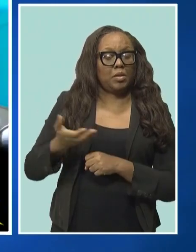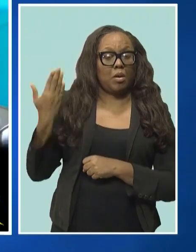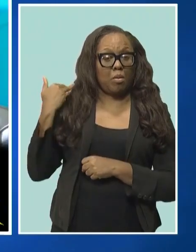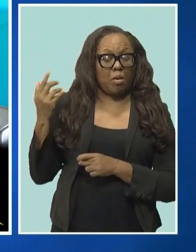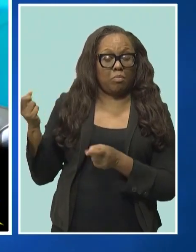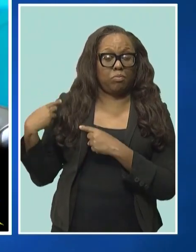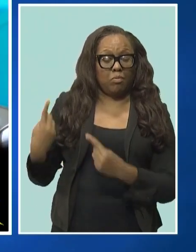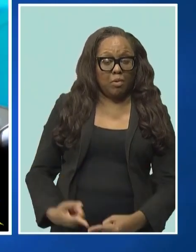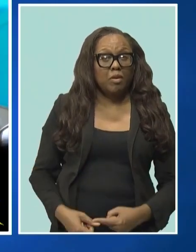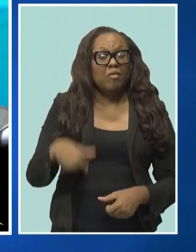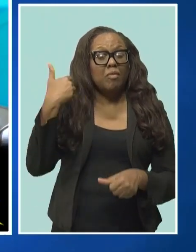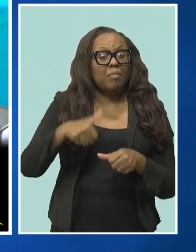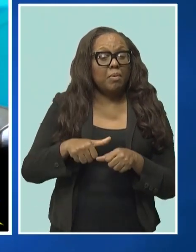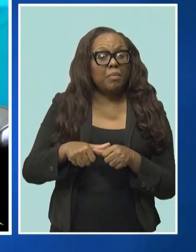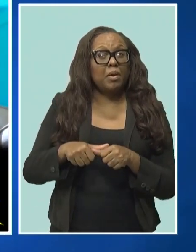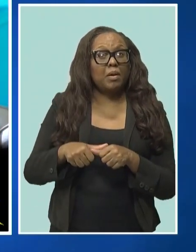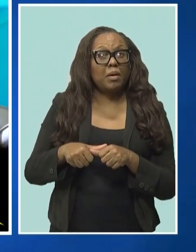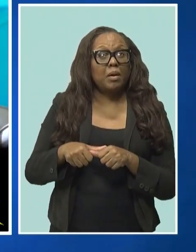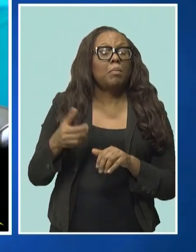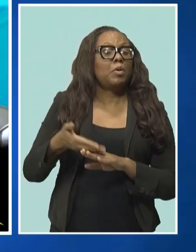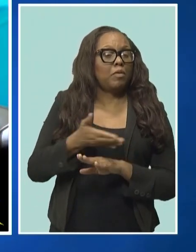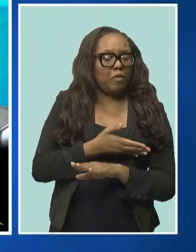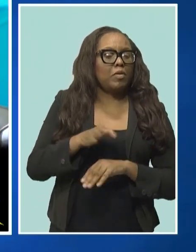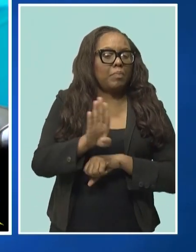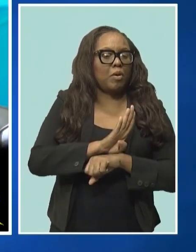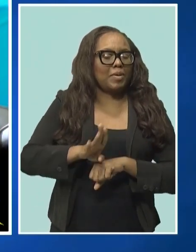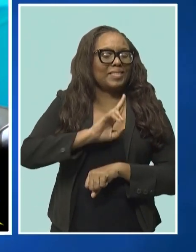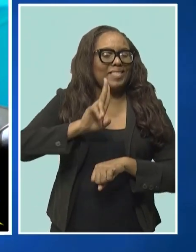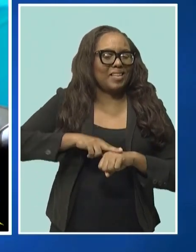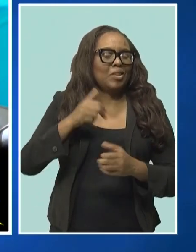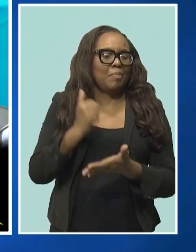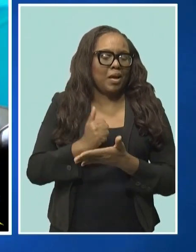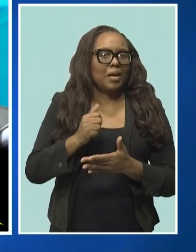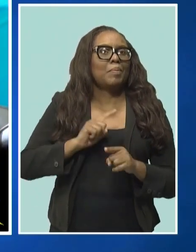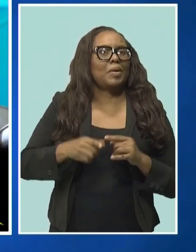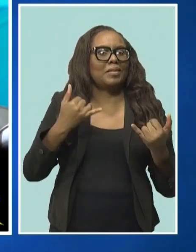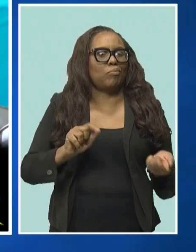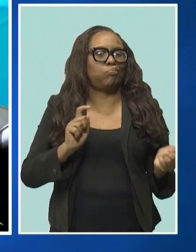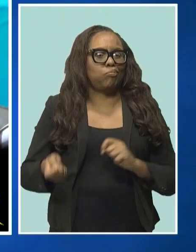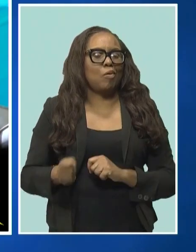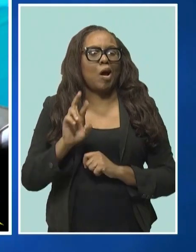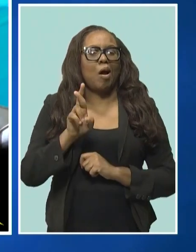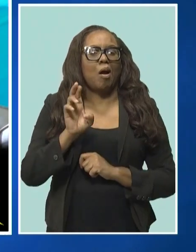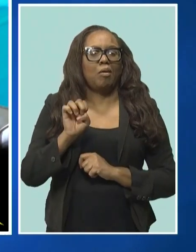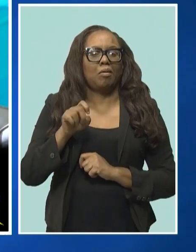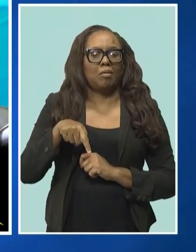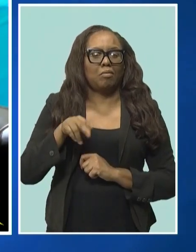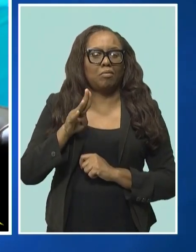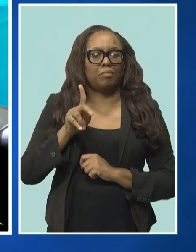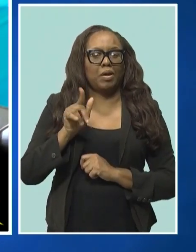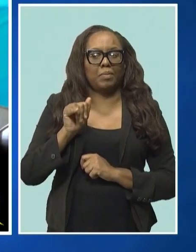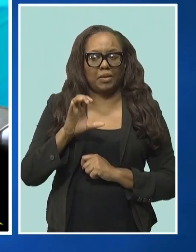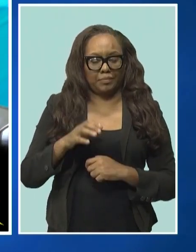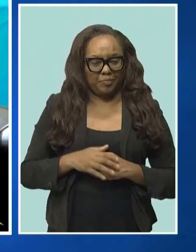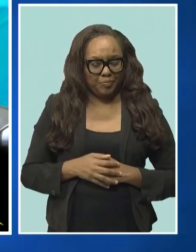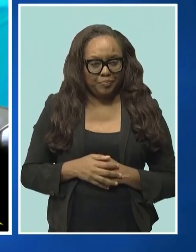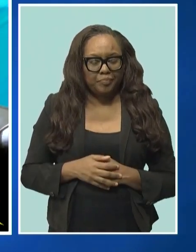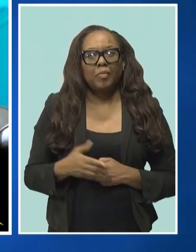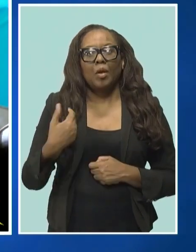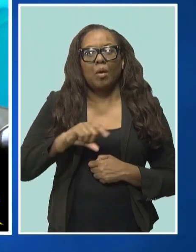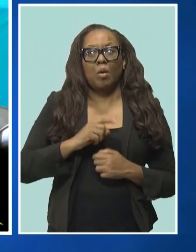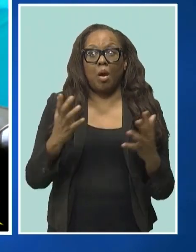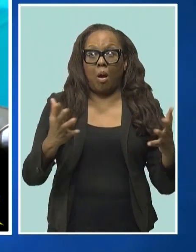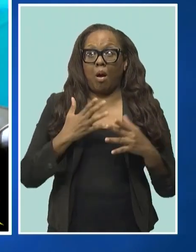So it is by no means a coincidence that we have renewed and pledged our continued commitment to ensuring the most